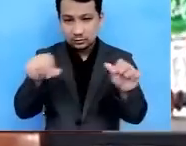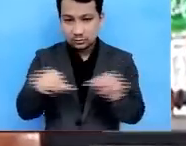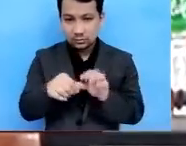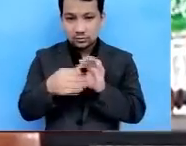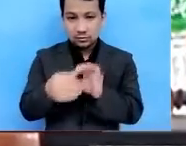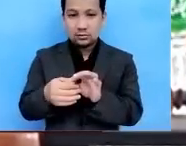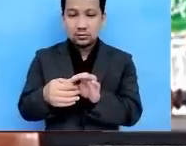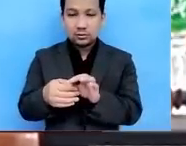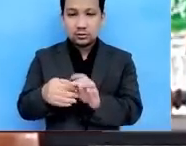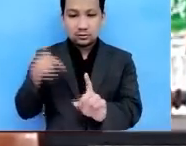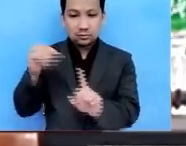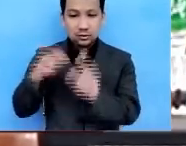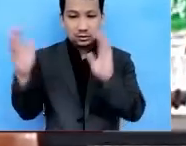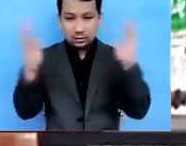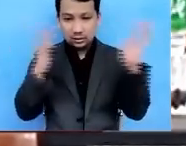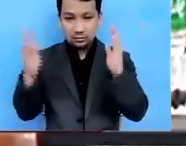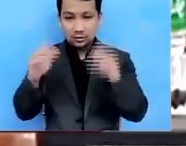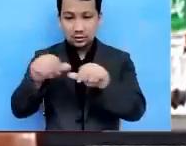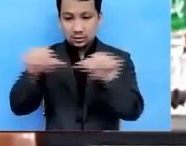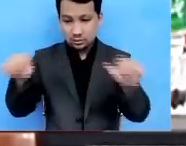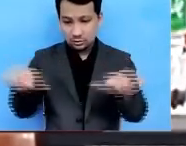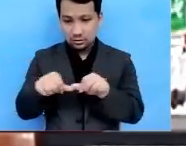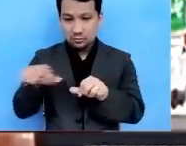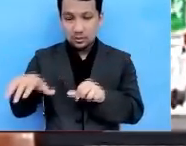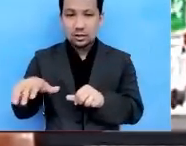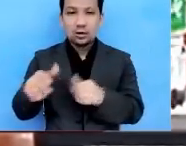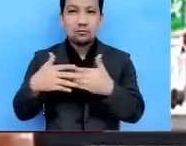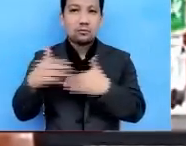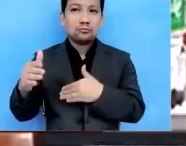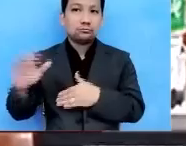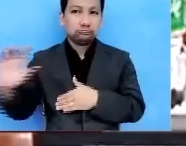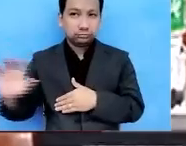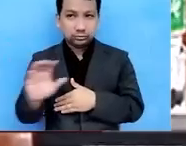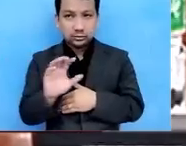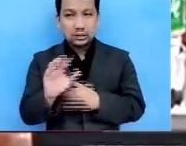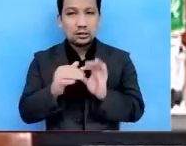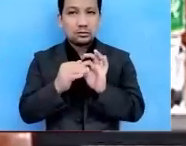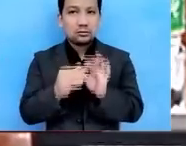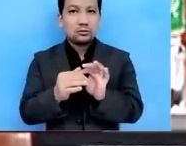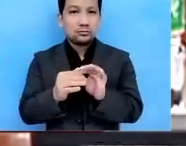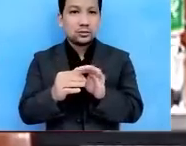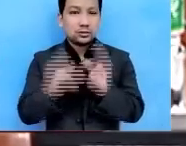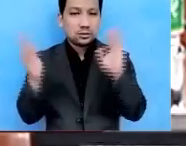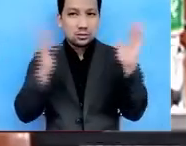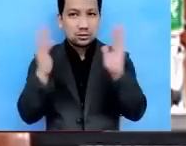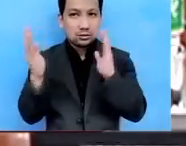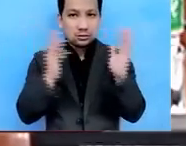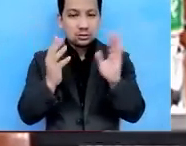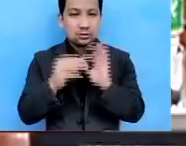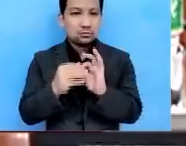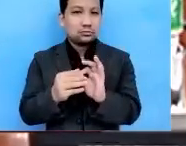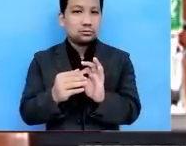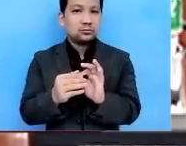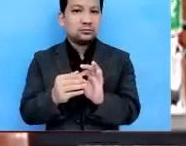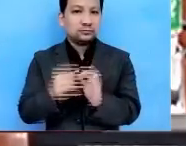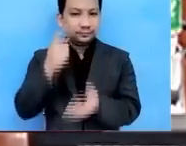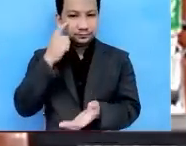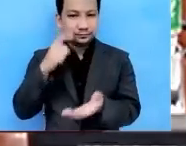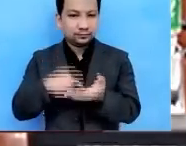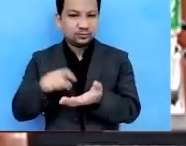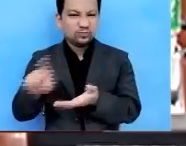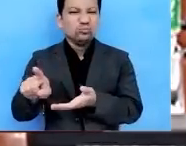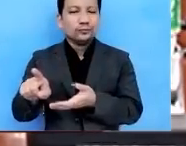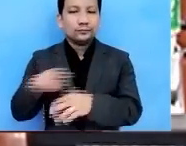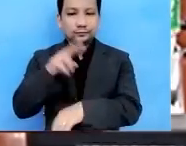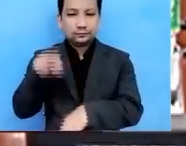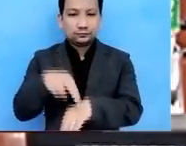calamity-prone area. We all know that's the gateway to typhoons. And I noticed that Region 5